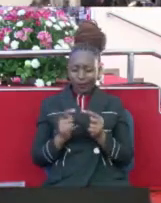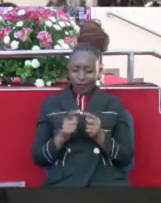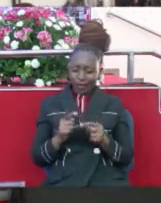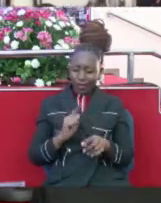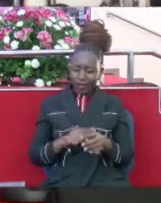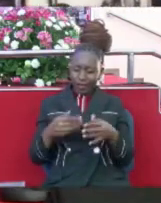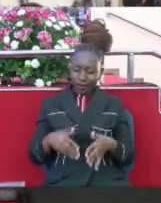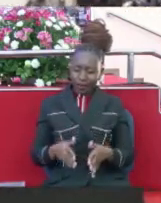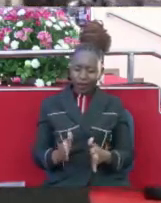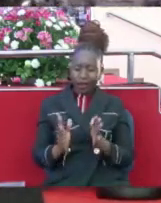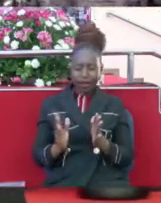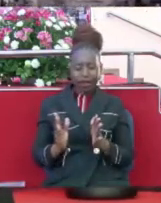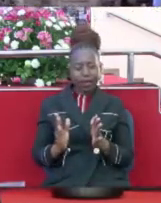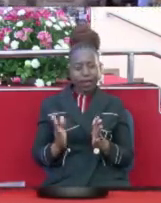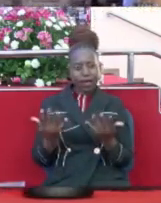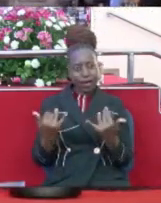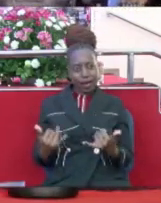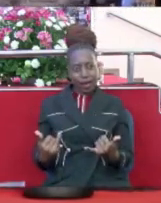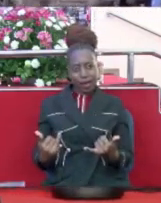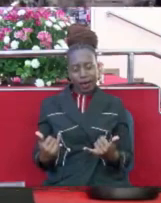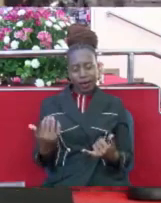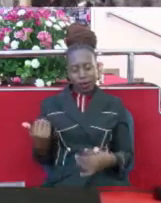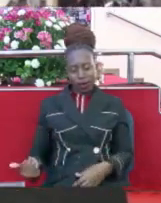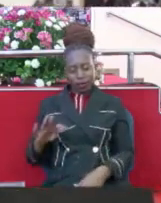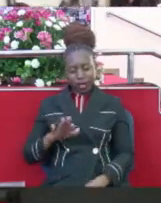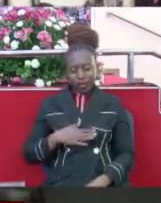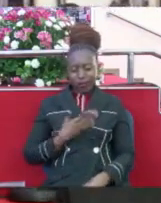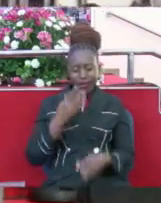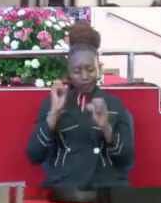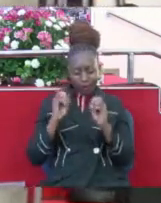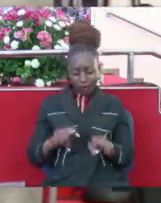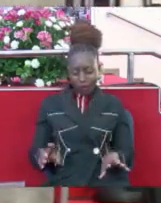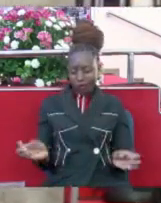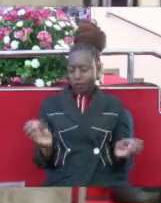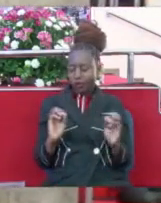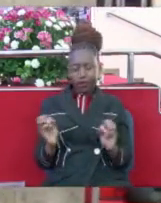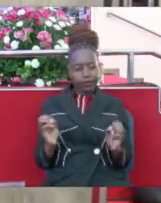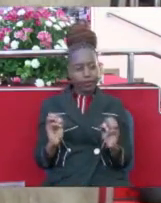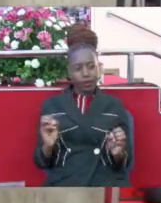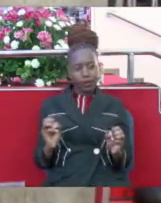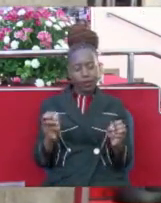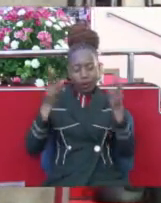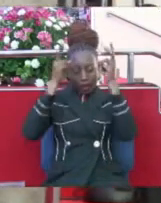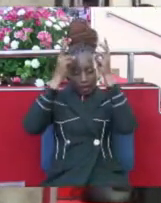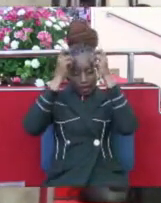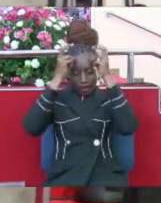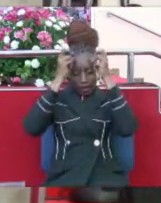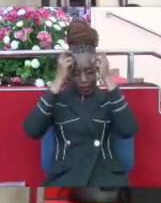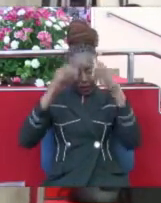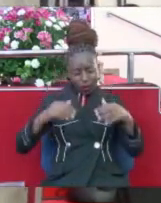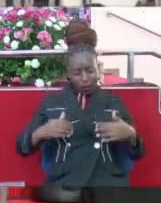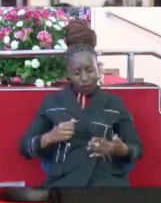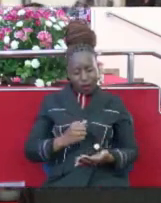ulipitia katika utungu. And therefore my child is not getting lost. Kwa hivyo mwana wangu hapotei. The devil did not help you to go through labor